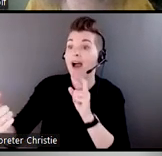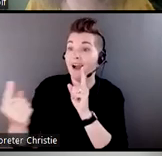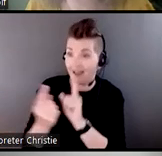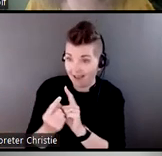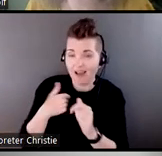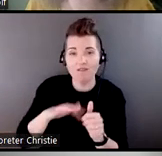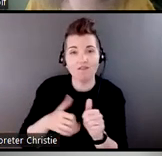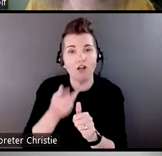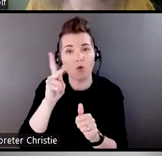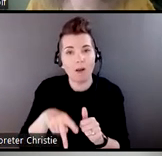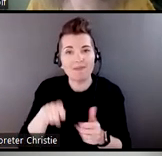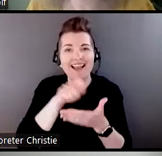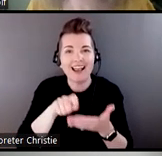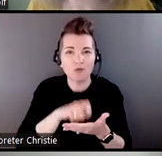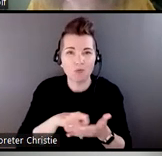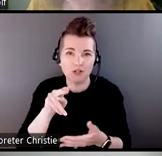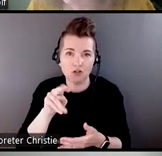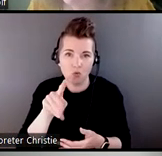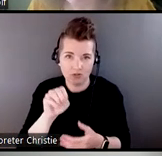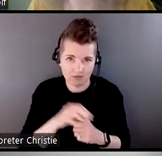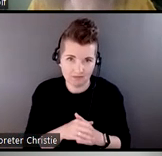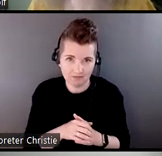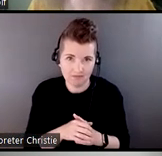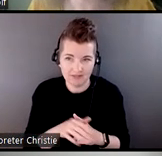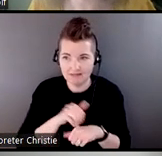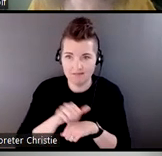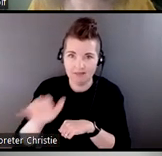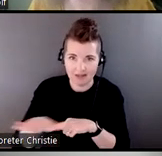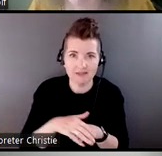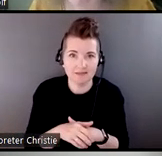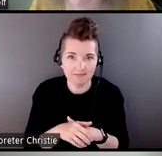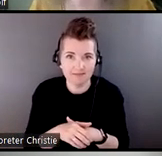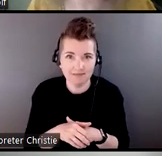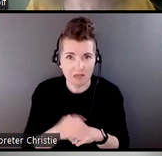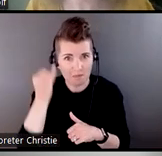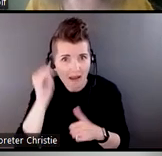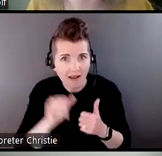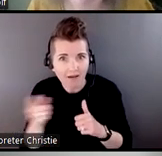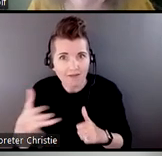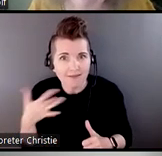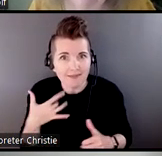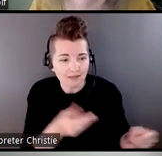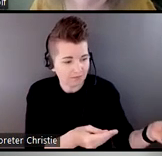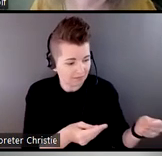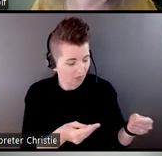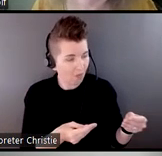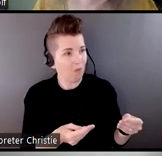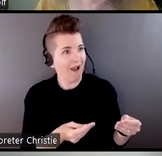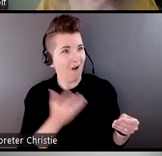handwritten note and send it. Again, just imagine for a minute how you feel if you get a handwritten note from someone. It really does mean a